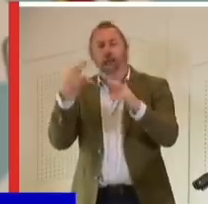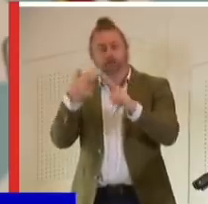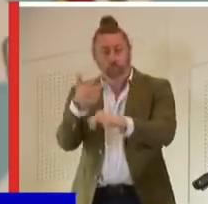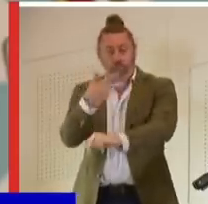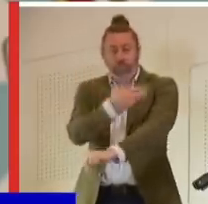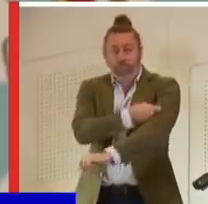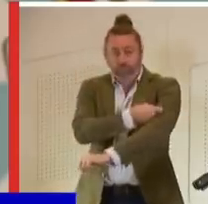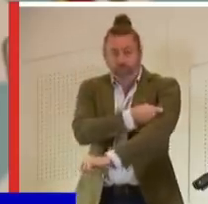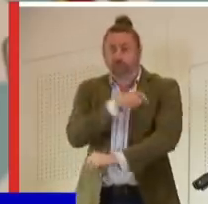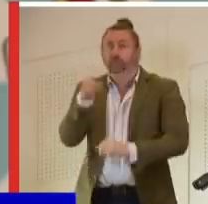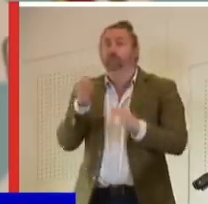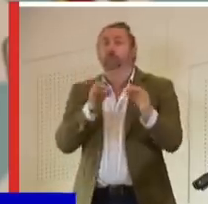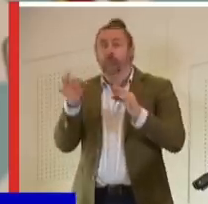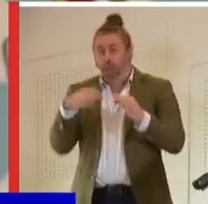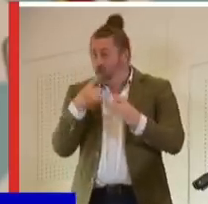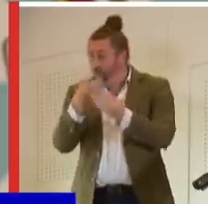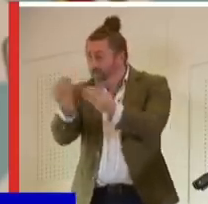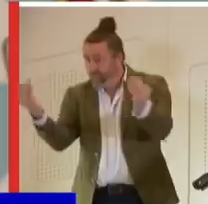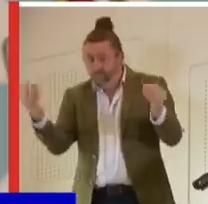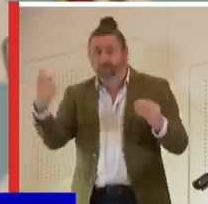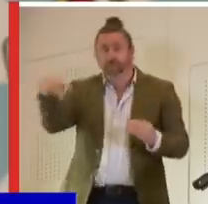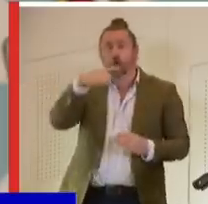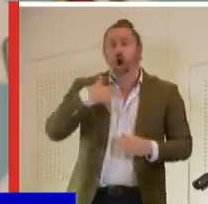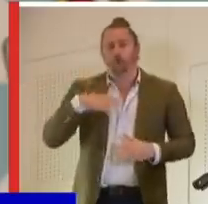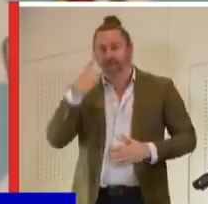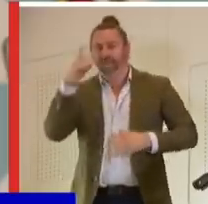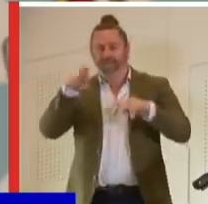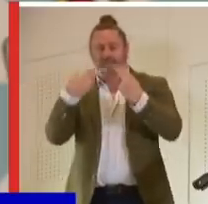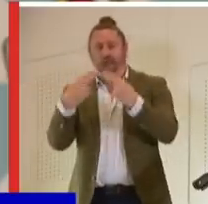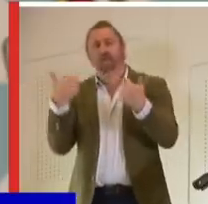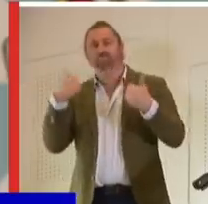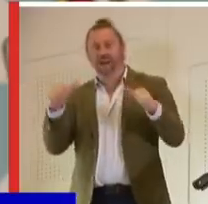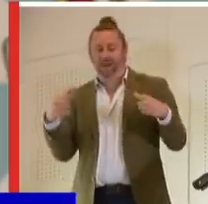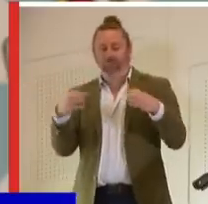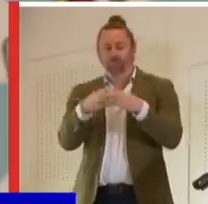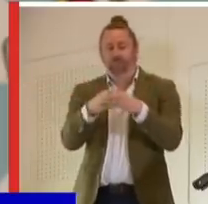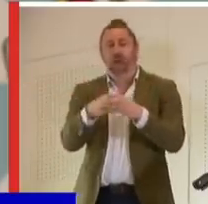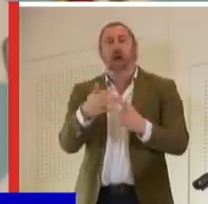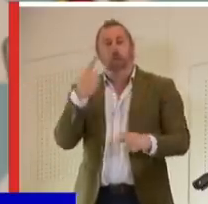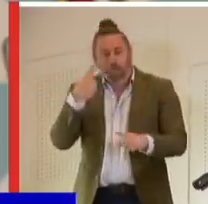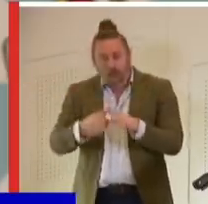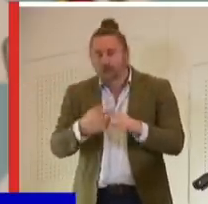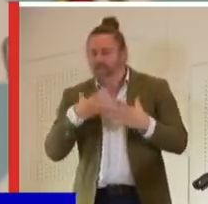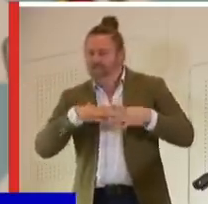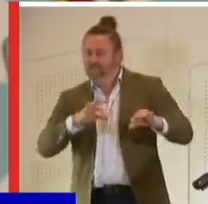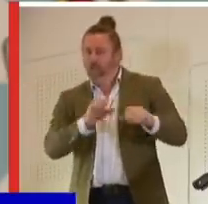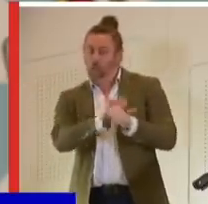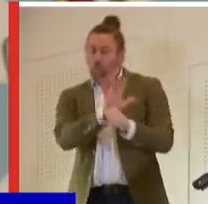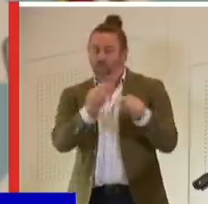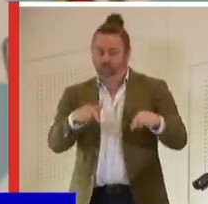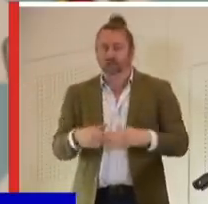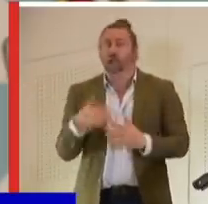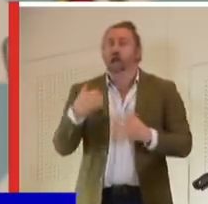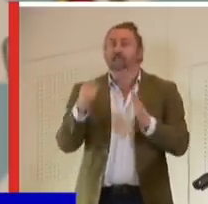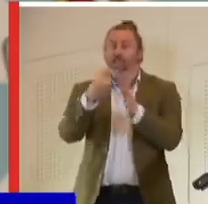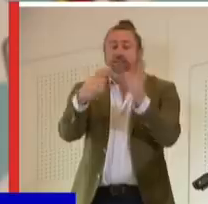measured and cautious plan that will do what we want to do, reunite families and protect Queensland from Delta. It sets out dates